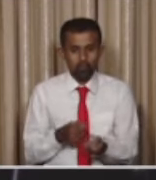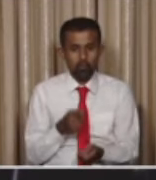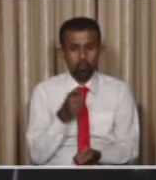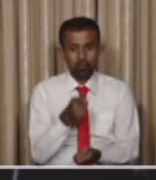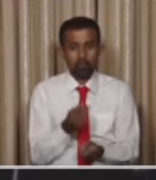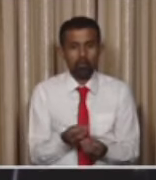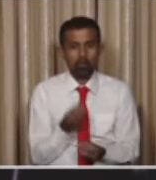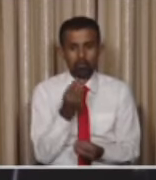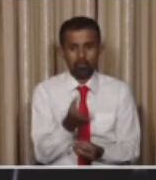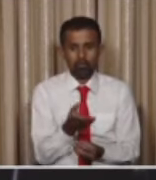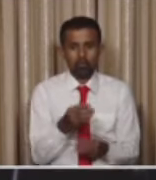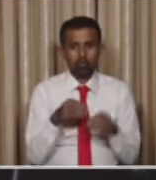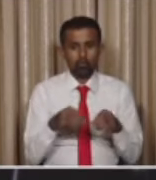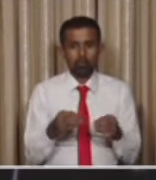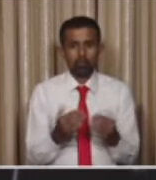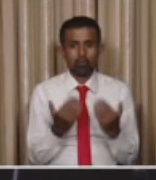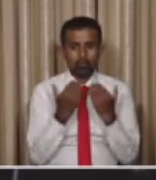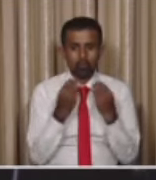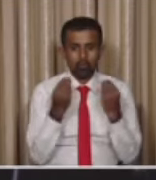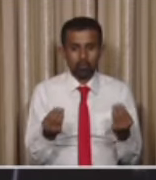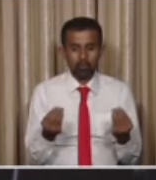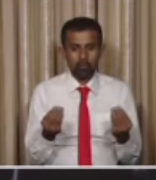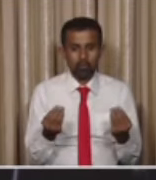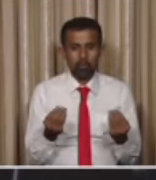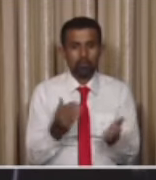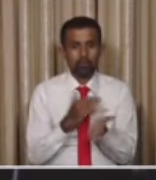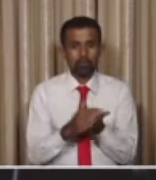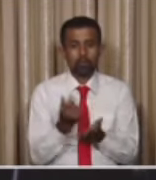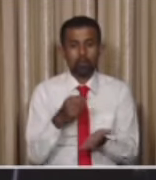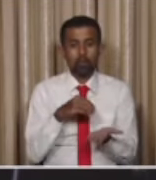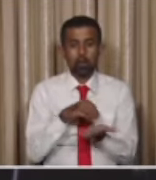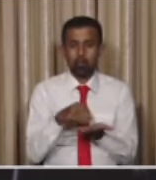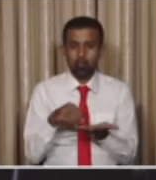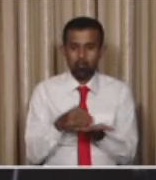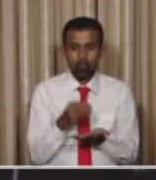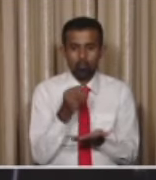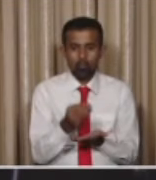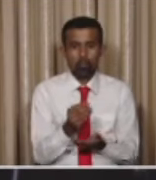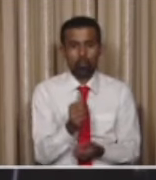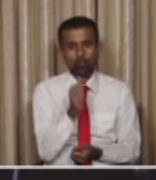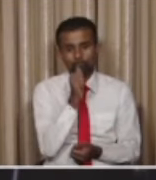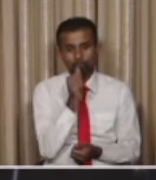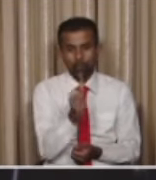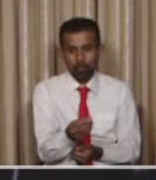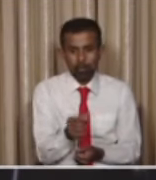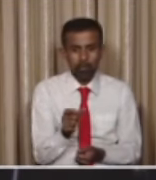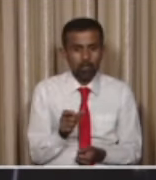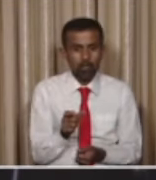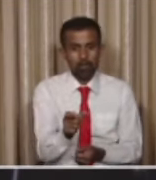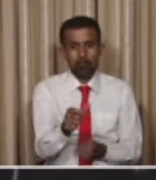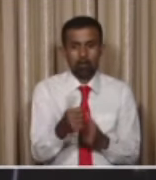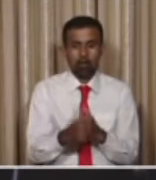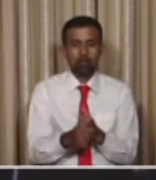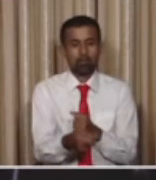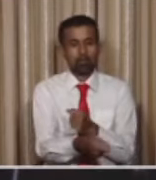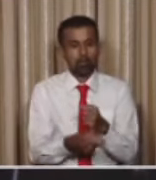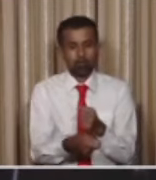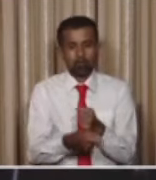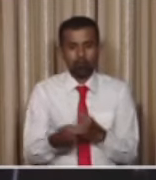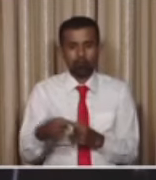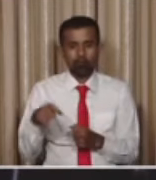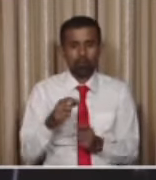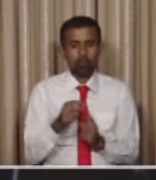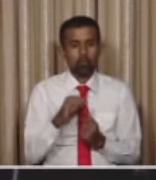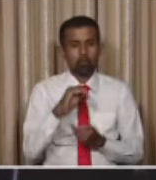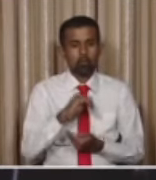denawa kushi upadesha denawa e wage matamai sahana melita pohora denawa jalaya denawa alawilli sakas karanawa aswenna ganwa namuth